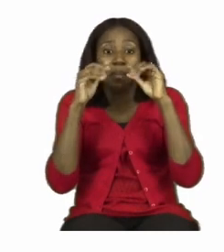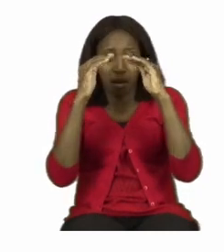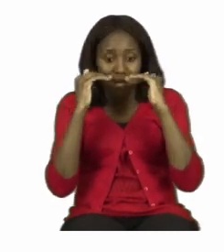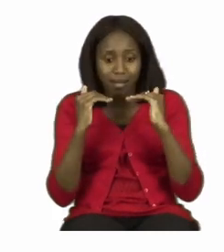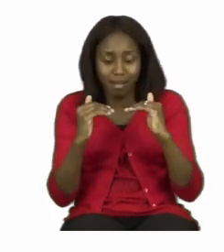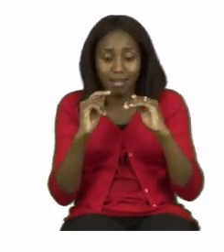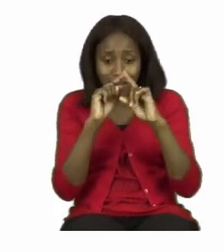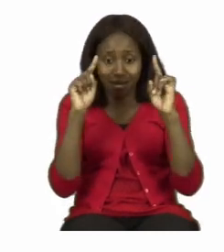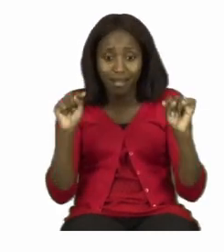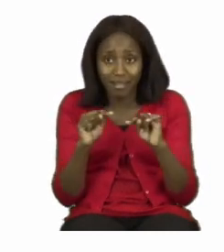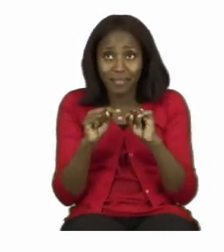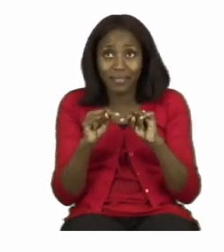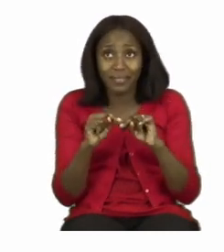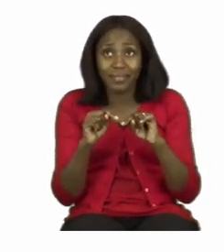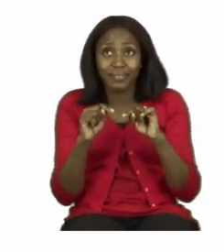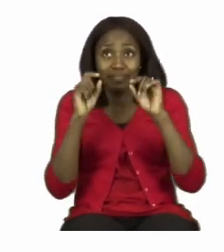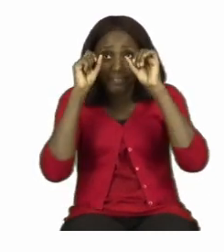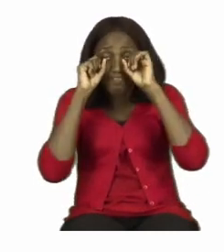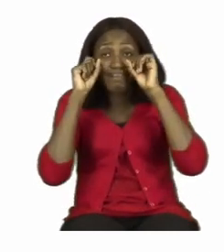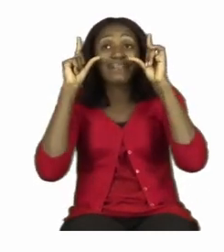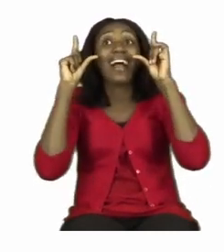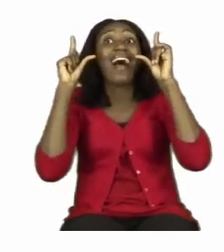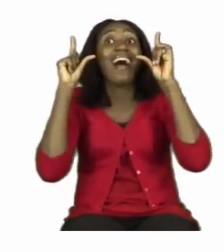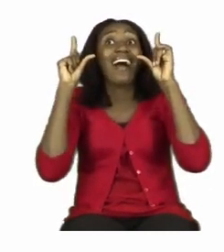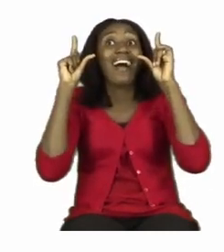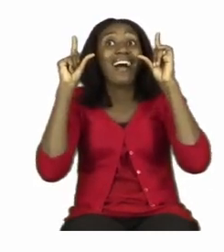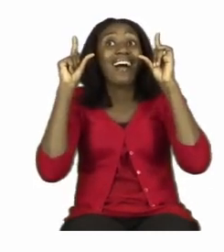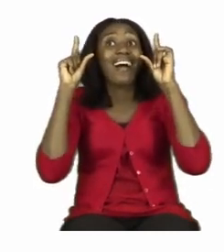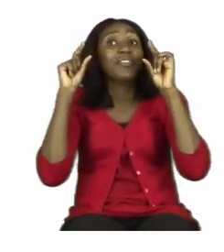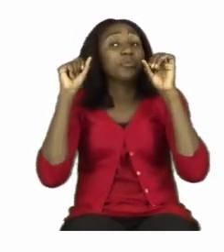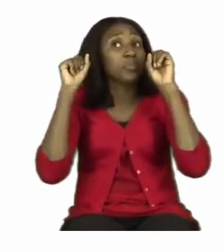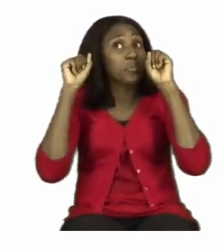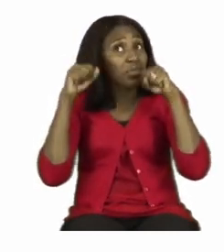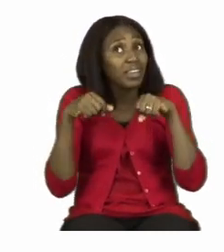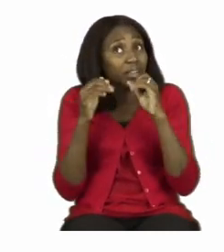Yes! And then in the second picture, they are